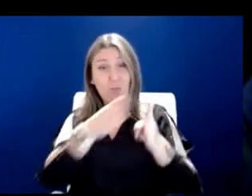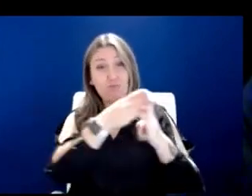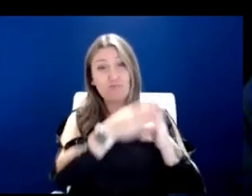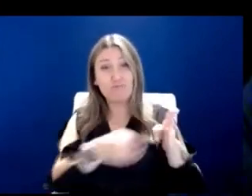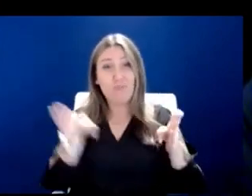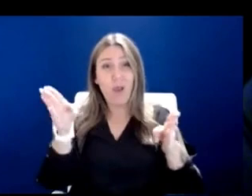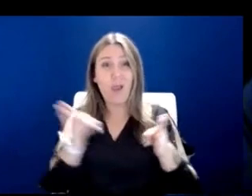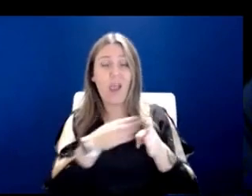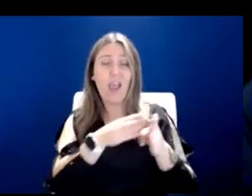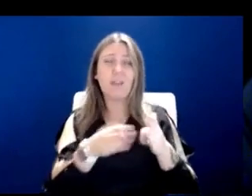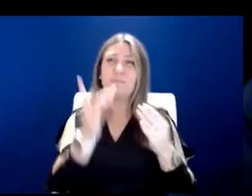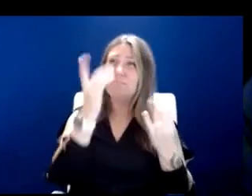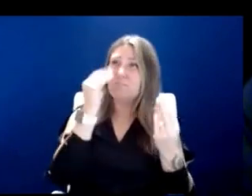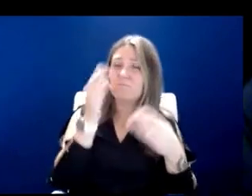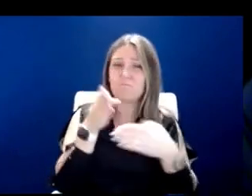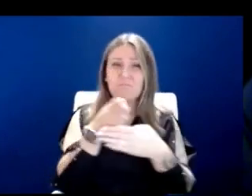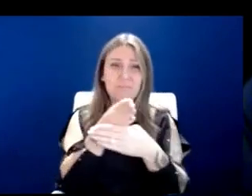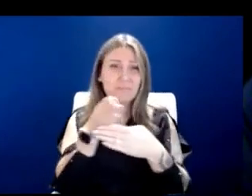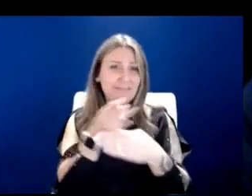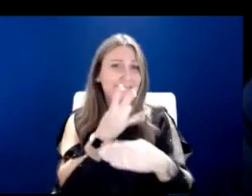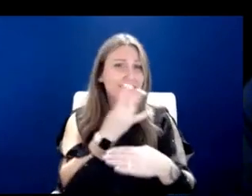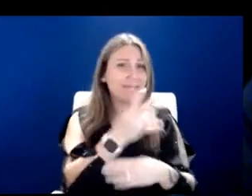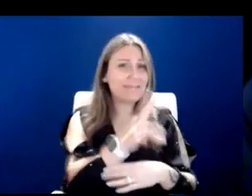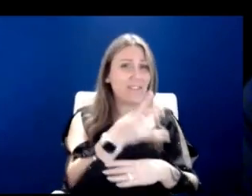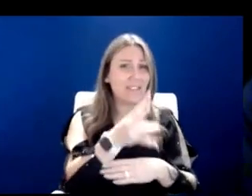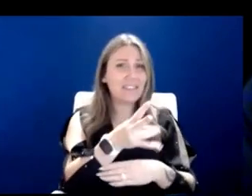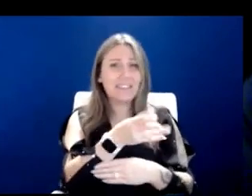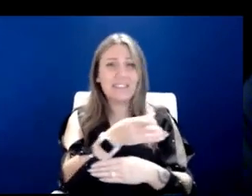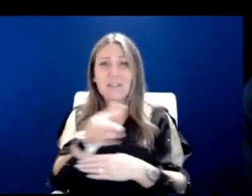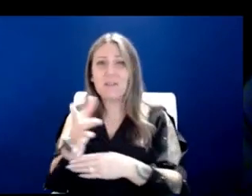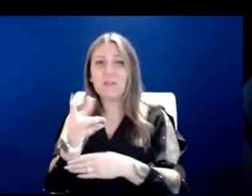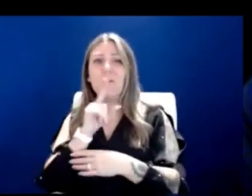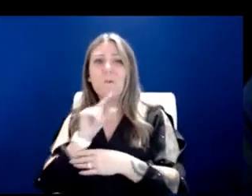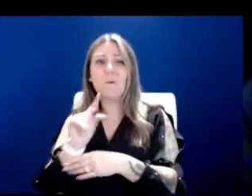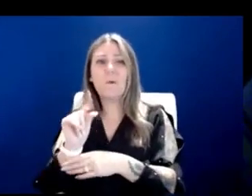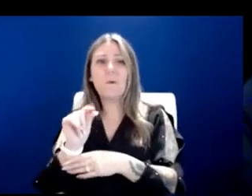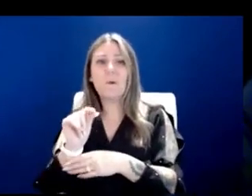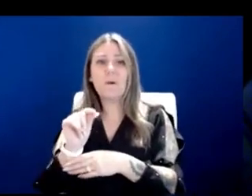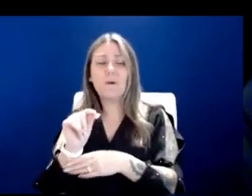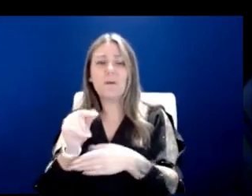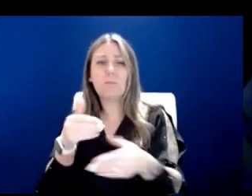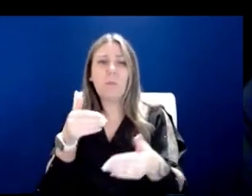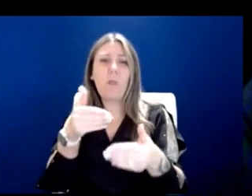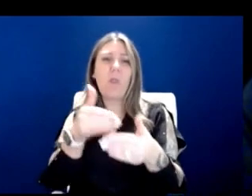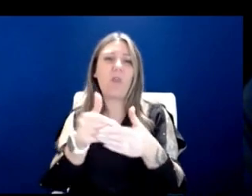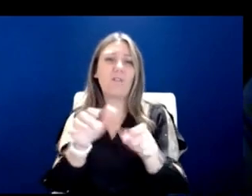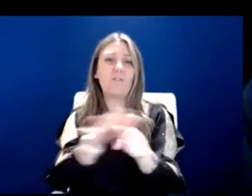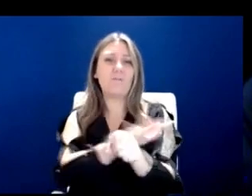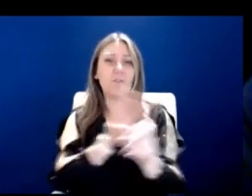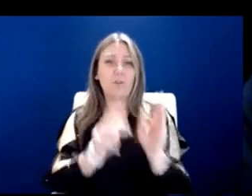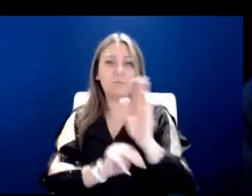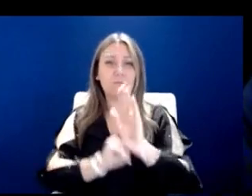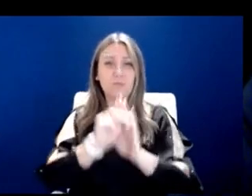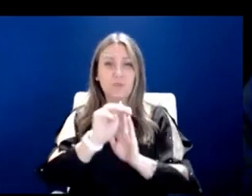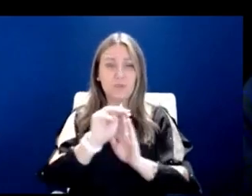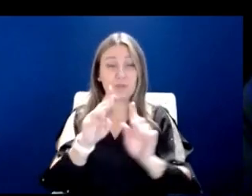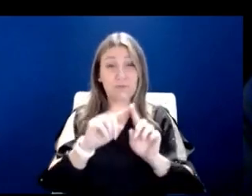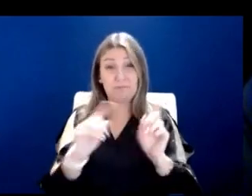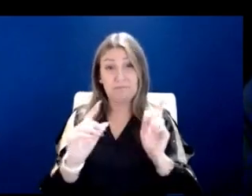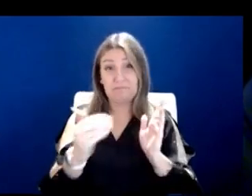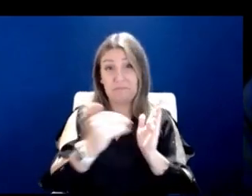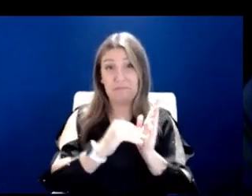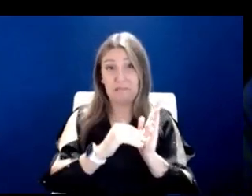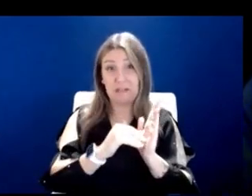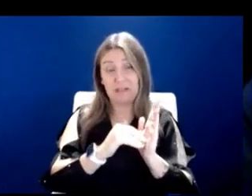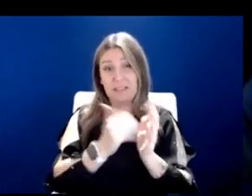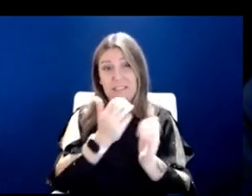somewhere between the ages of 17 to 20 is where you start hitting close to full maturity. But again, every athlete is a little bit different.